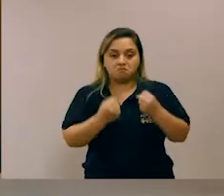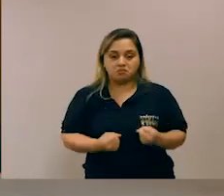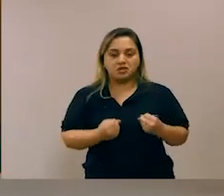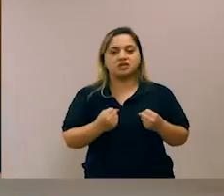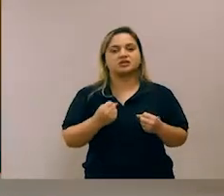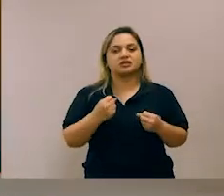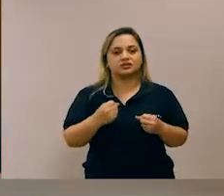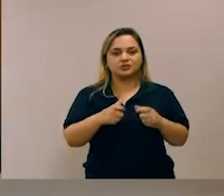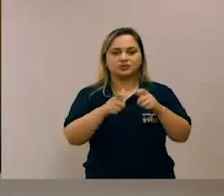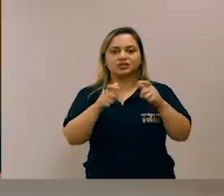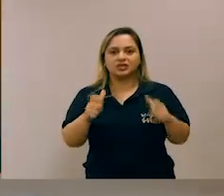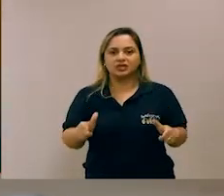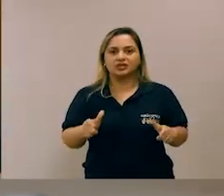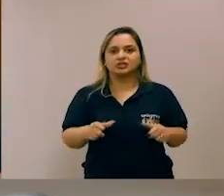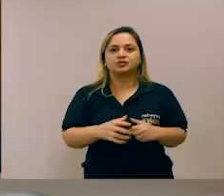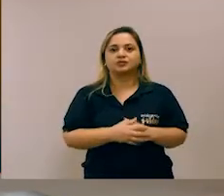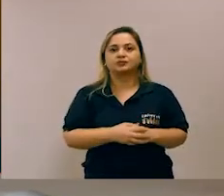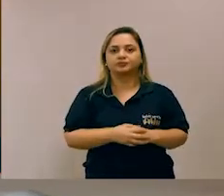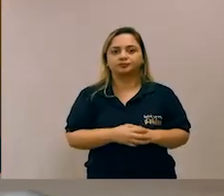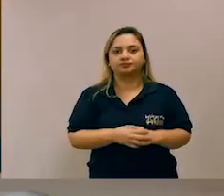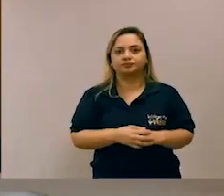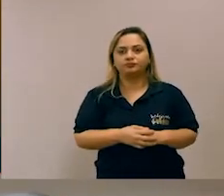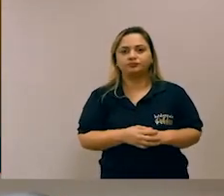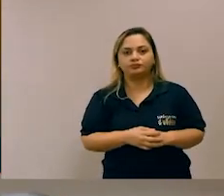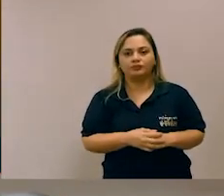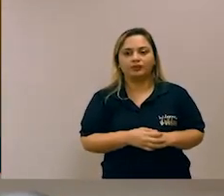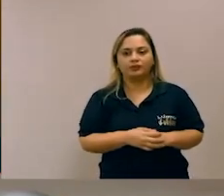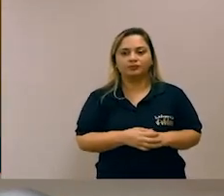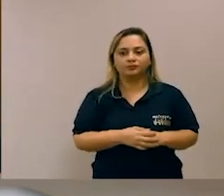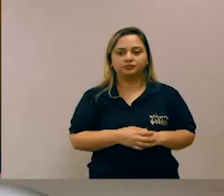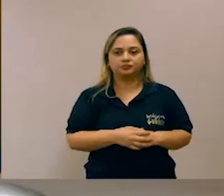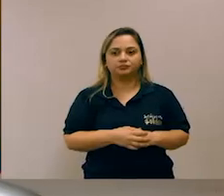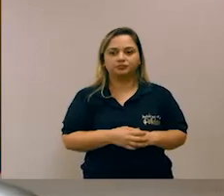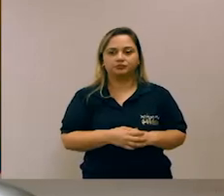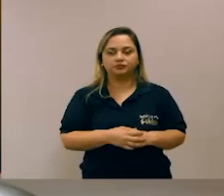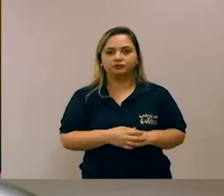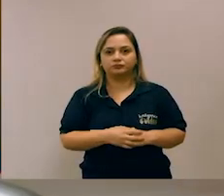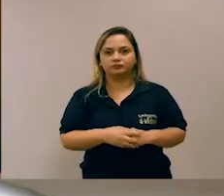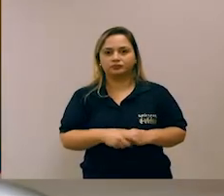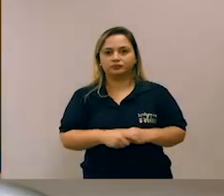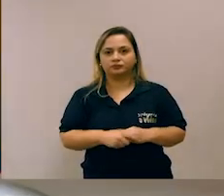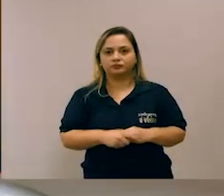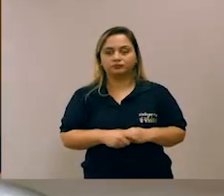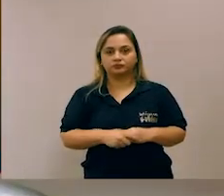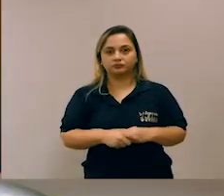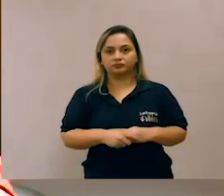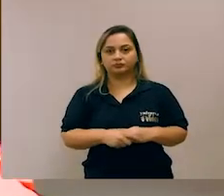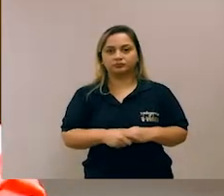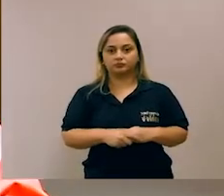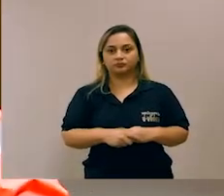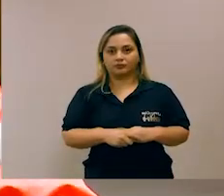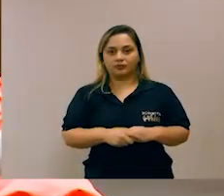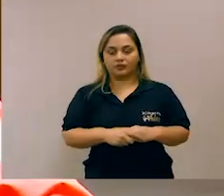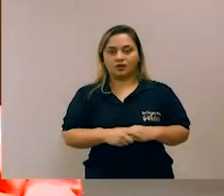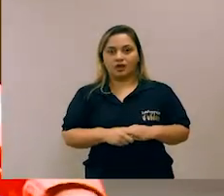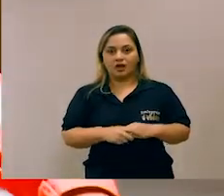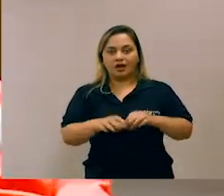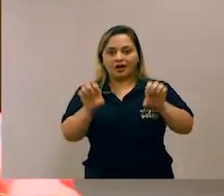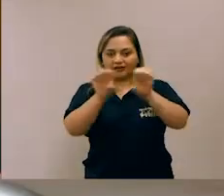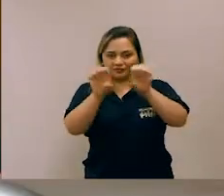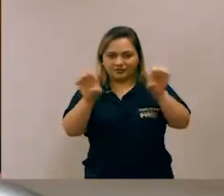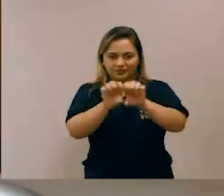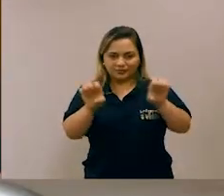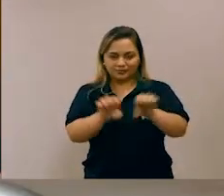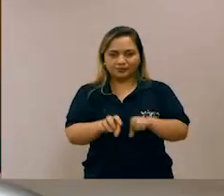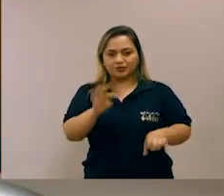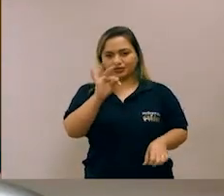this point had a very high weight. And regarding the infrastructure,